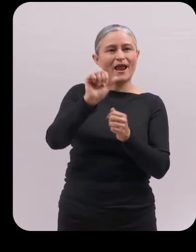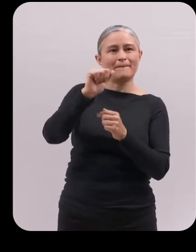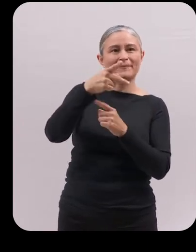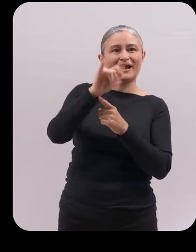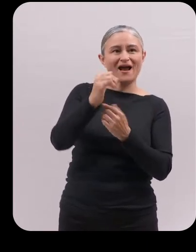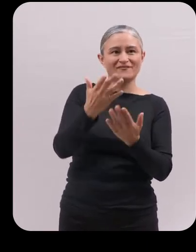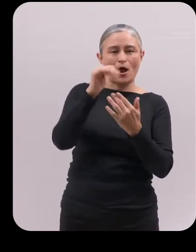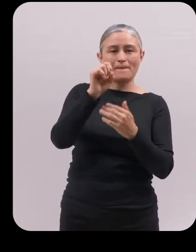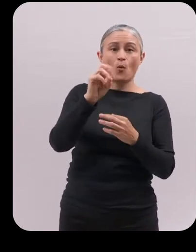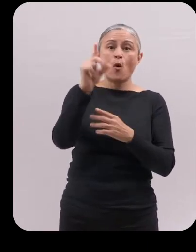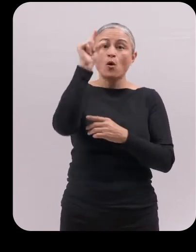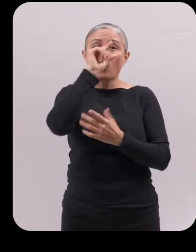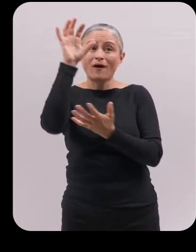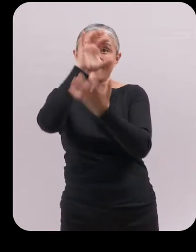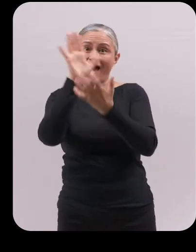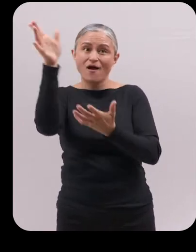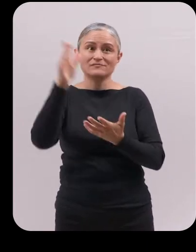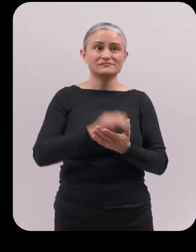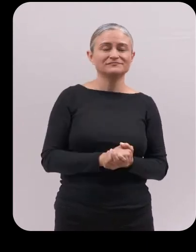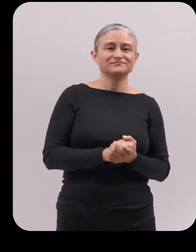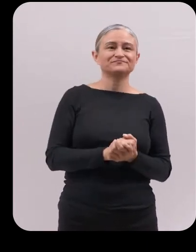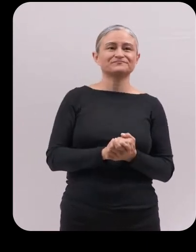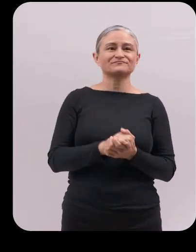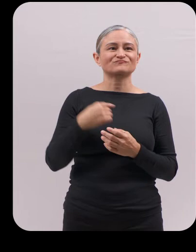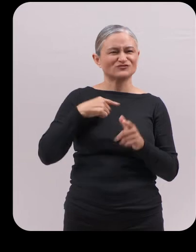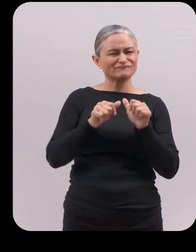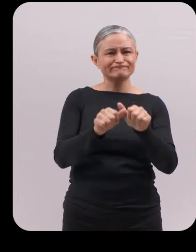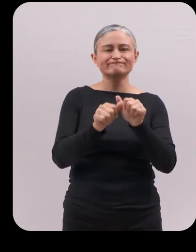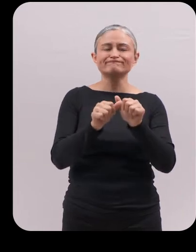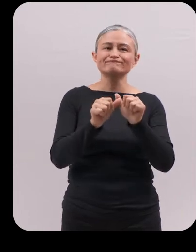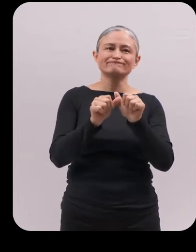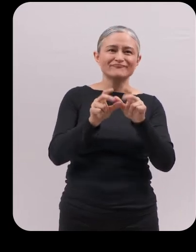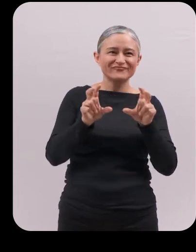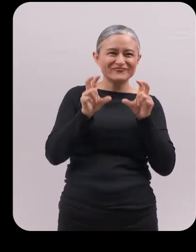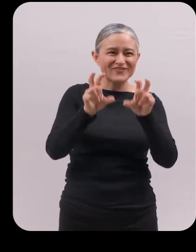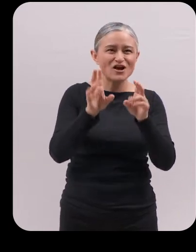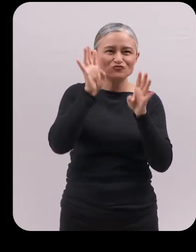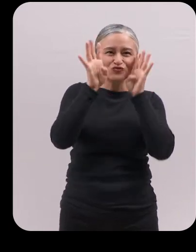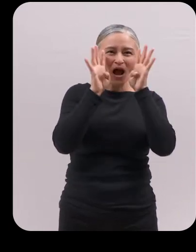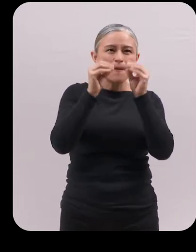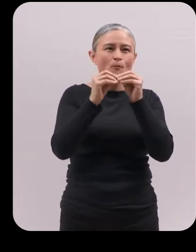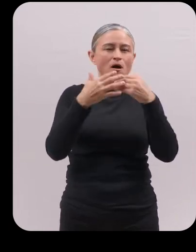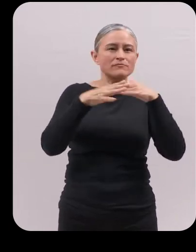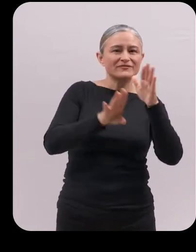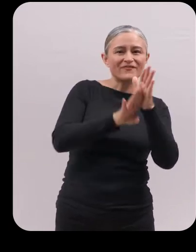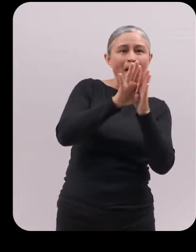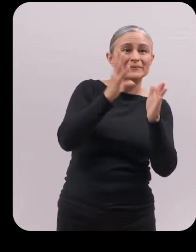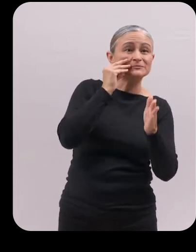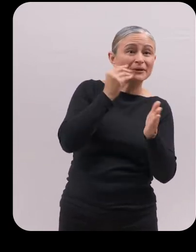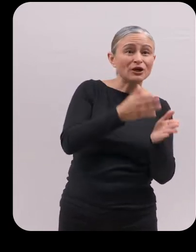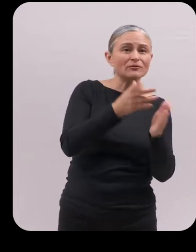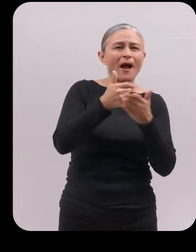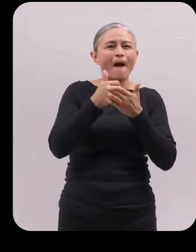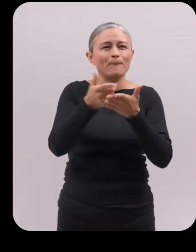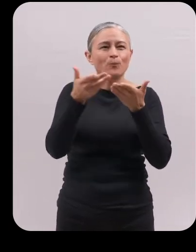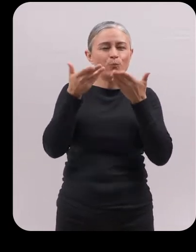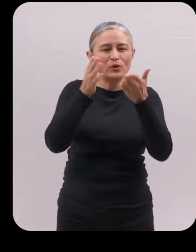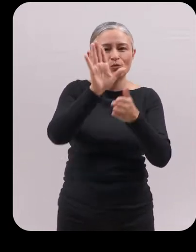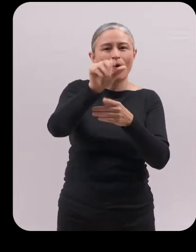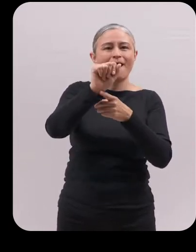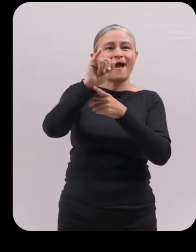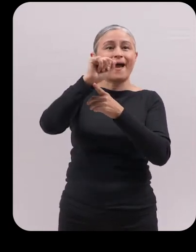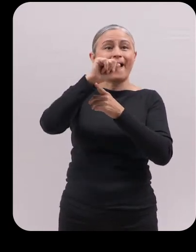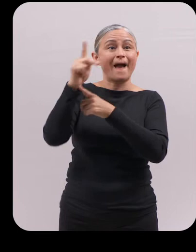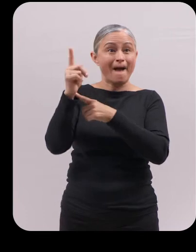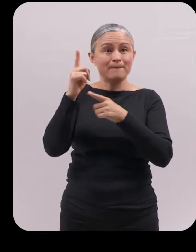Cloud. We'll continue investing in creating a more integrated developer experience to help you bring your AI applications